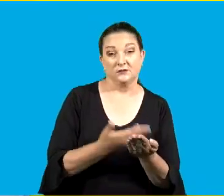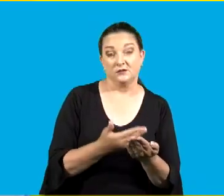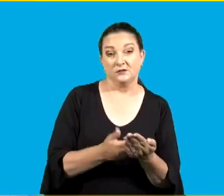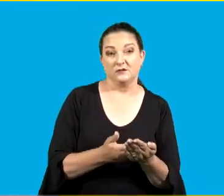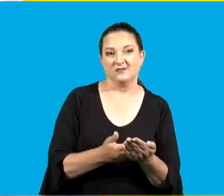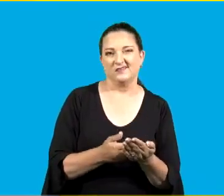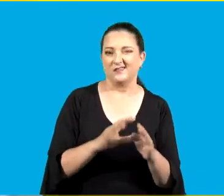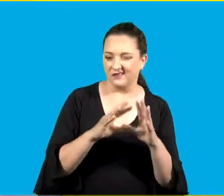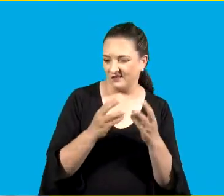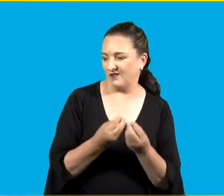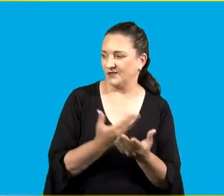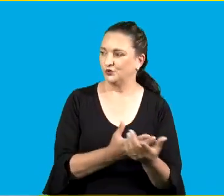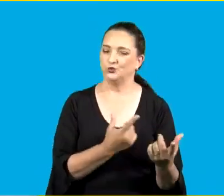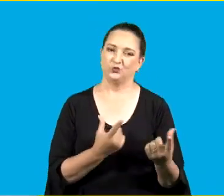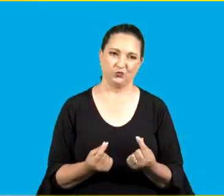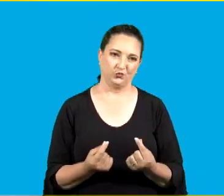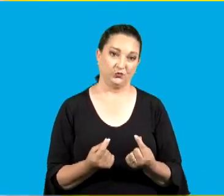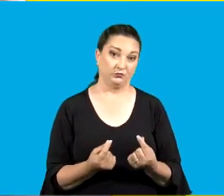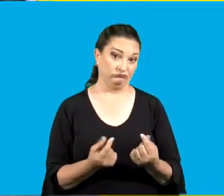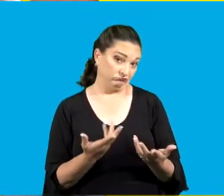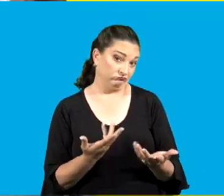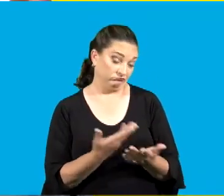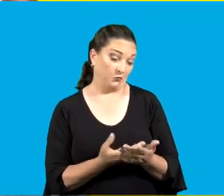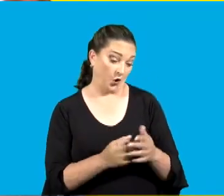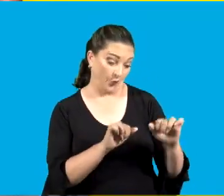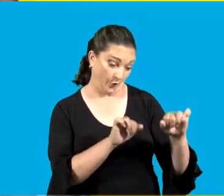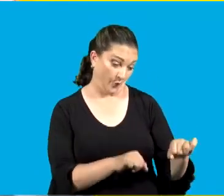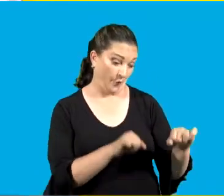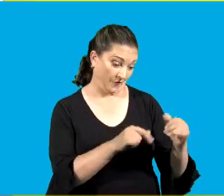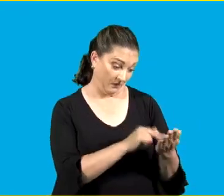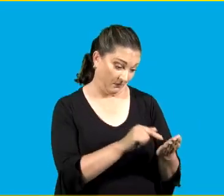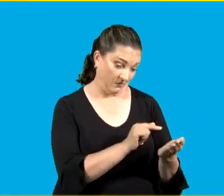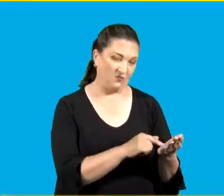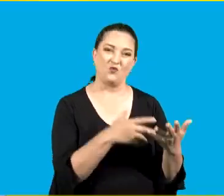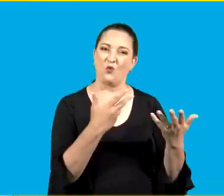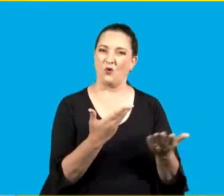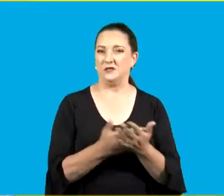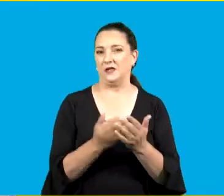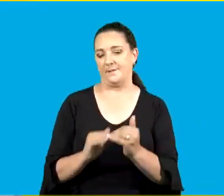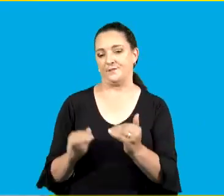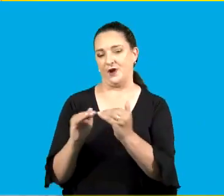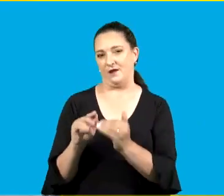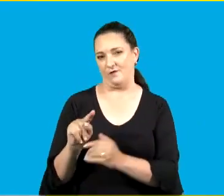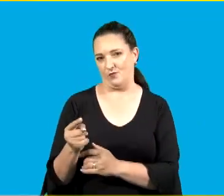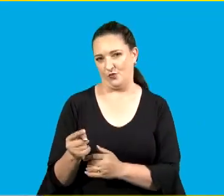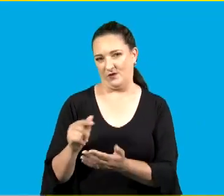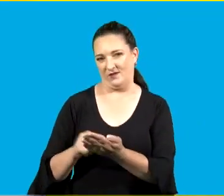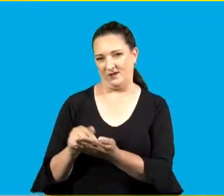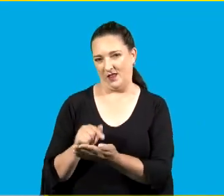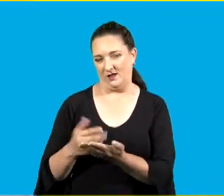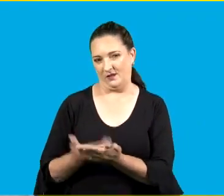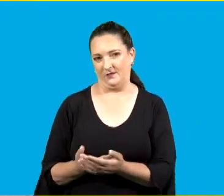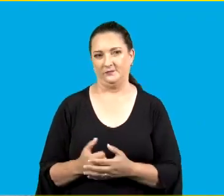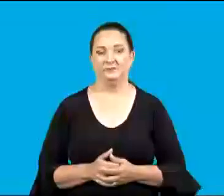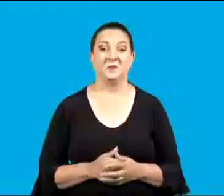the break-even point. These are all one and the same thing. So you can do a calculation to confirm, or you can actually calculate the break-even point.